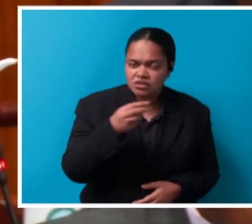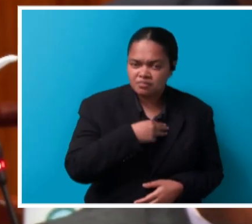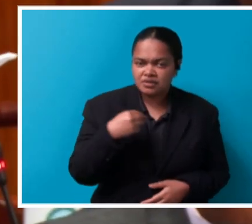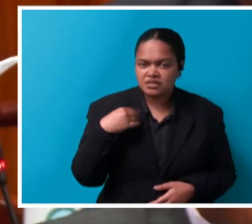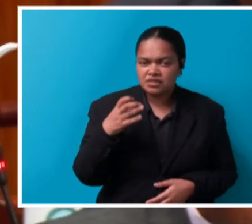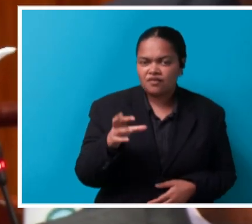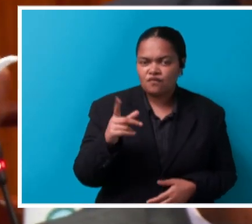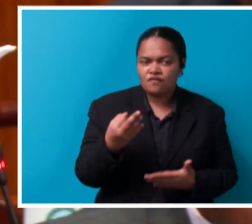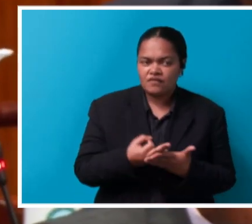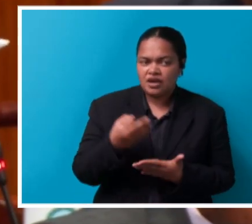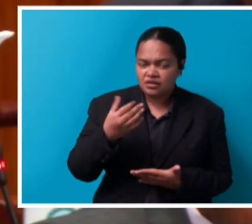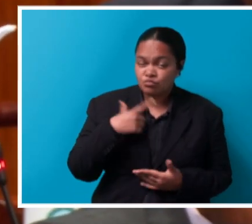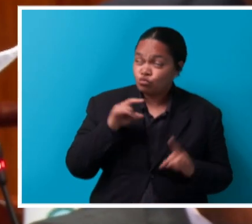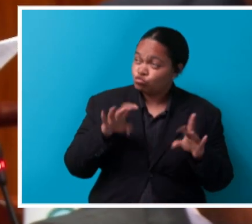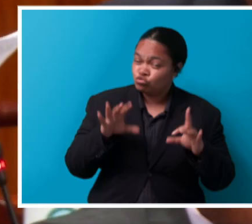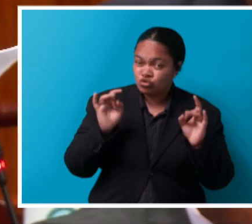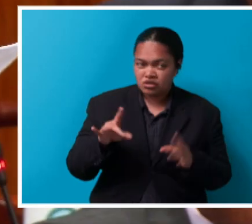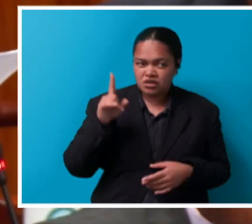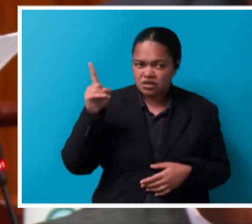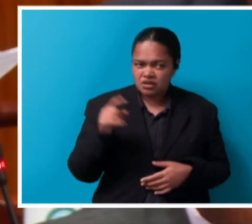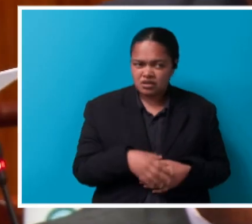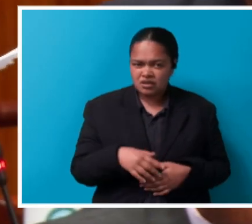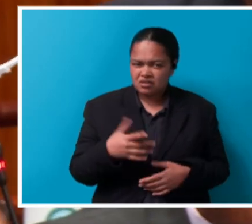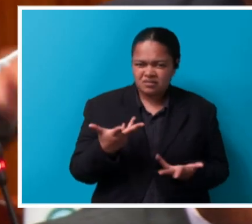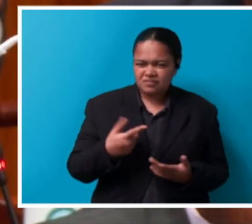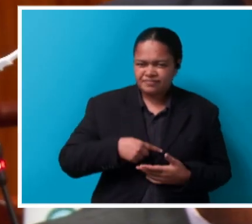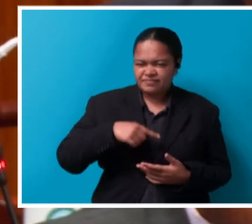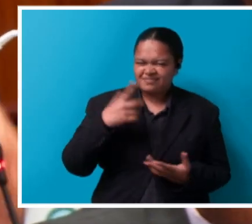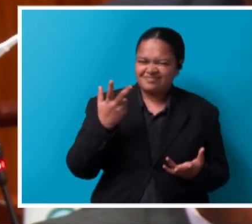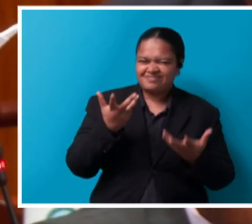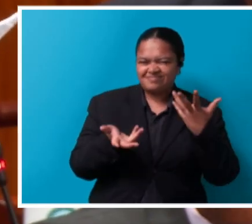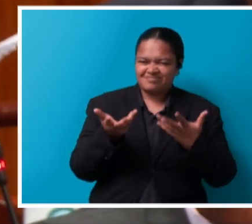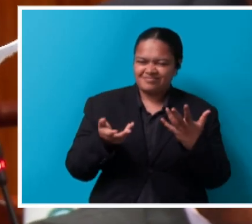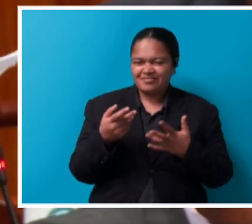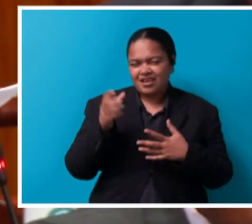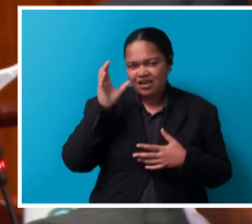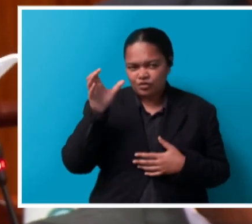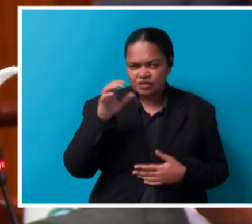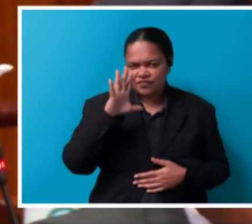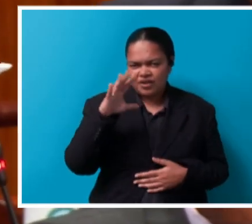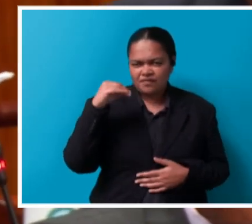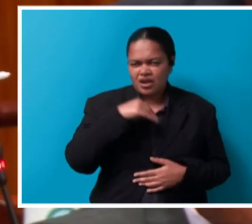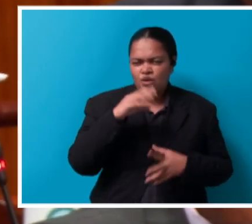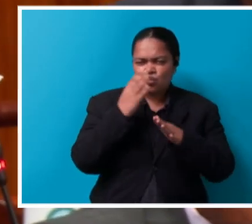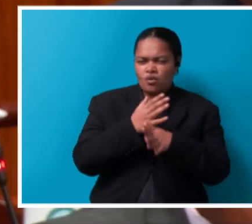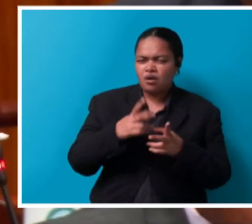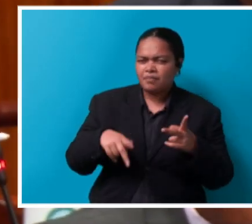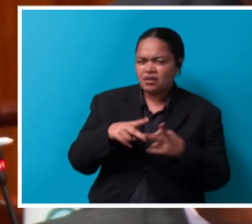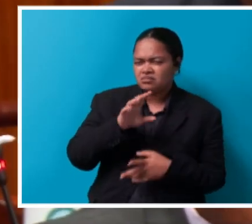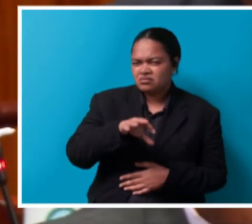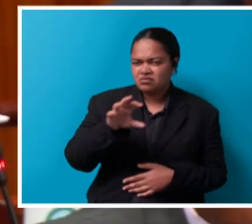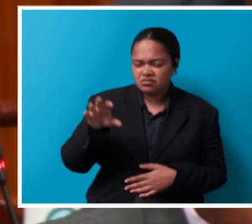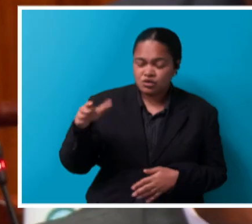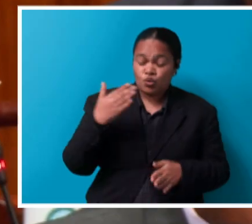Finance, because Australia being such a vast country with around 500 workplaces where our